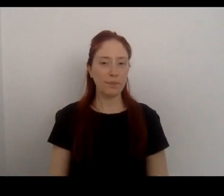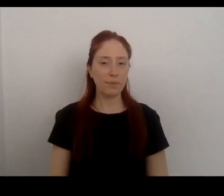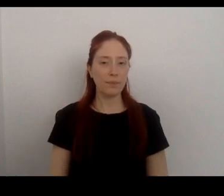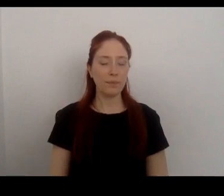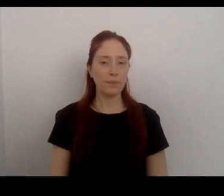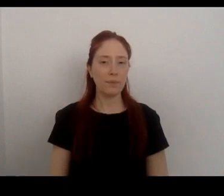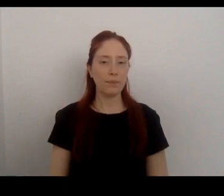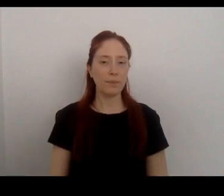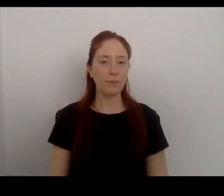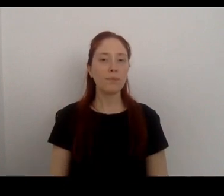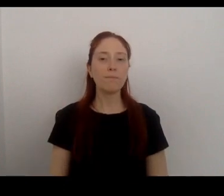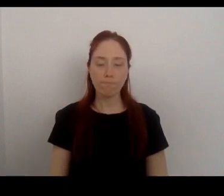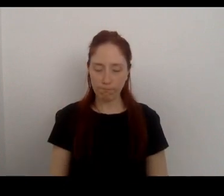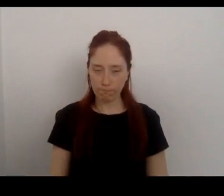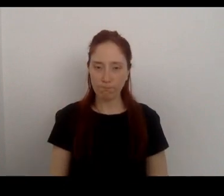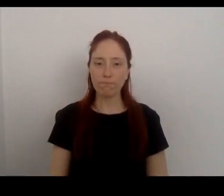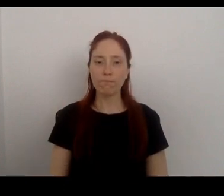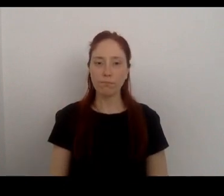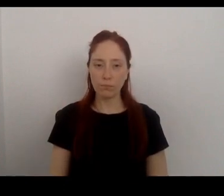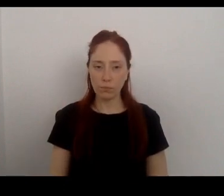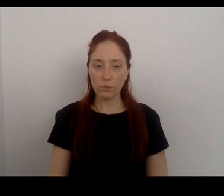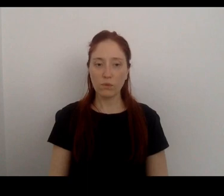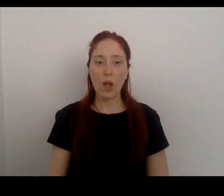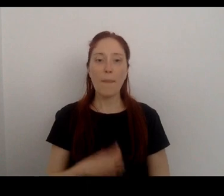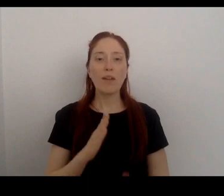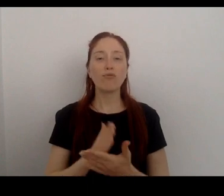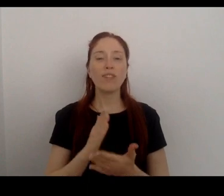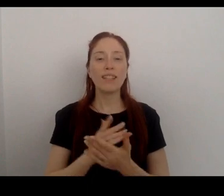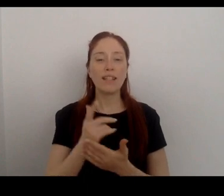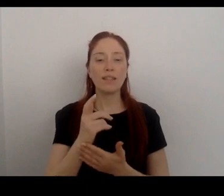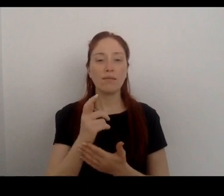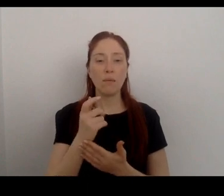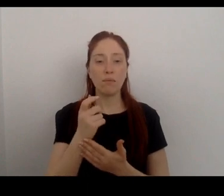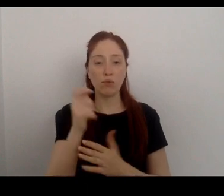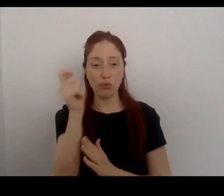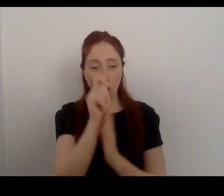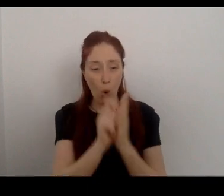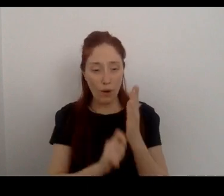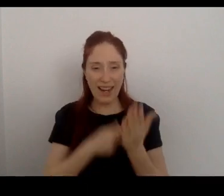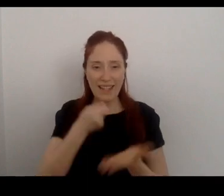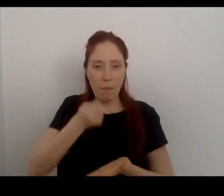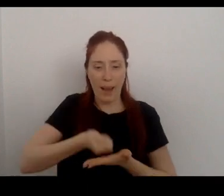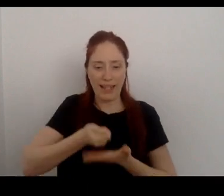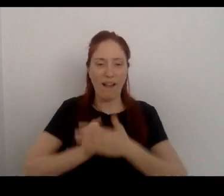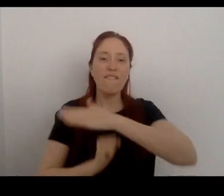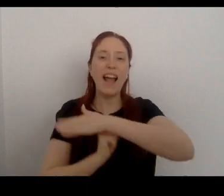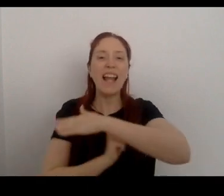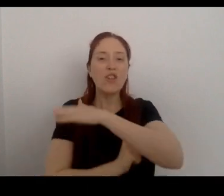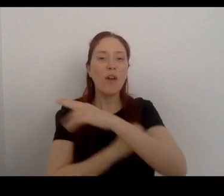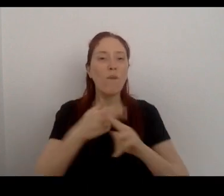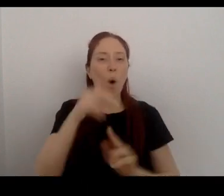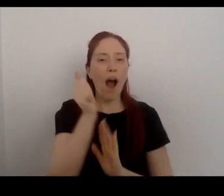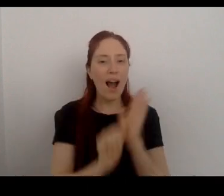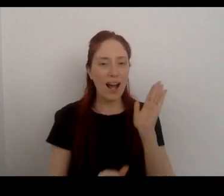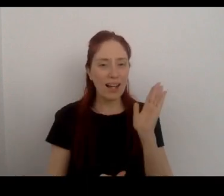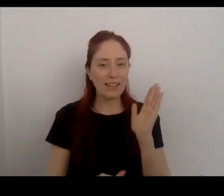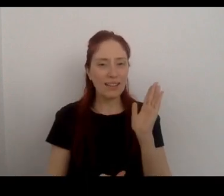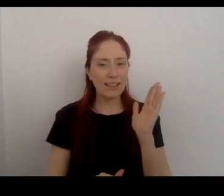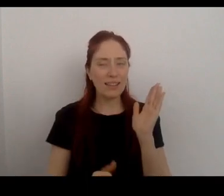the broad underpinning to creative practice. Remember someone defining drawing as three